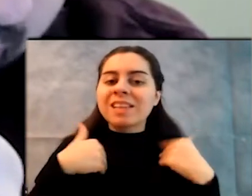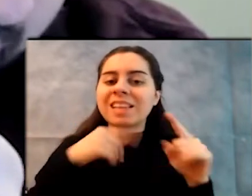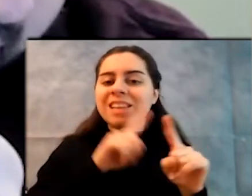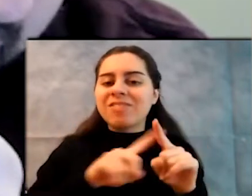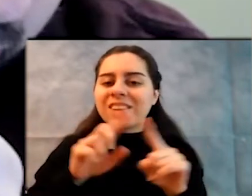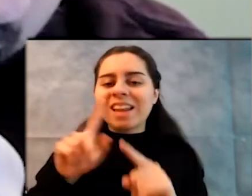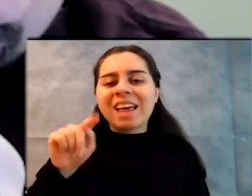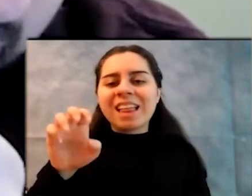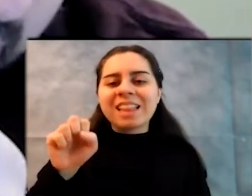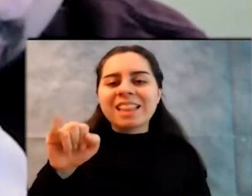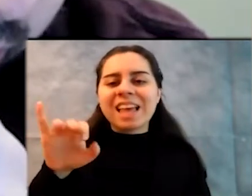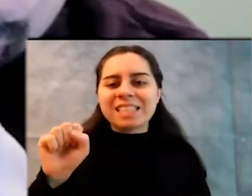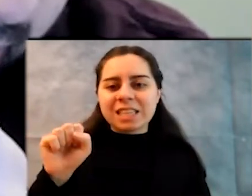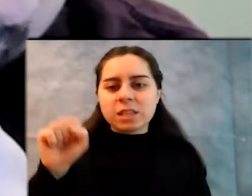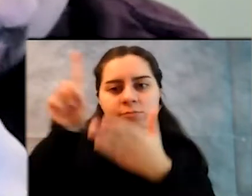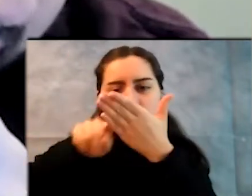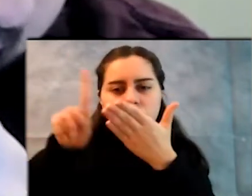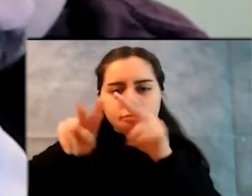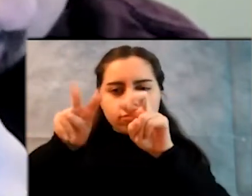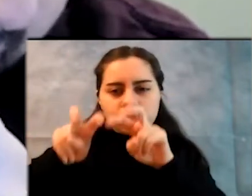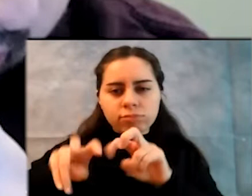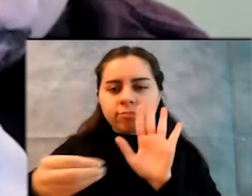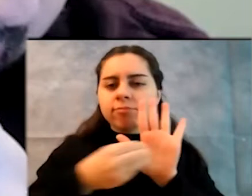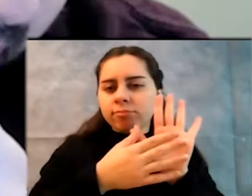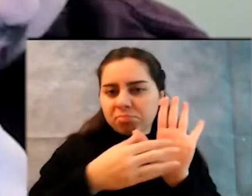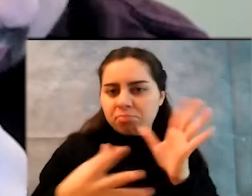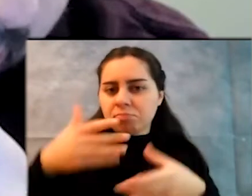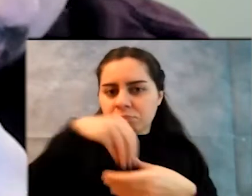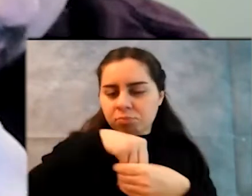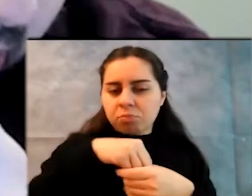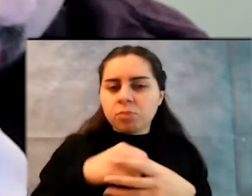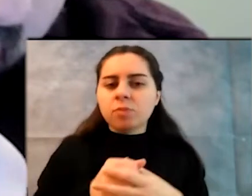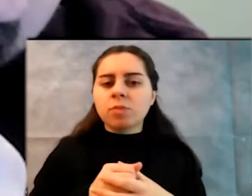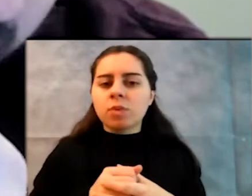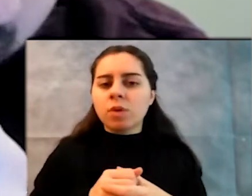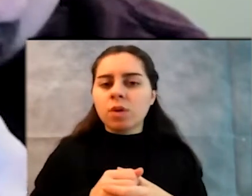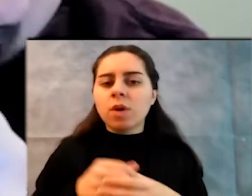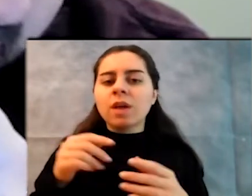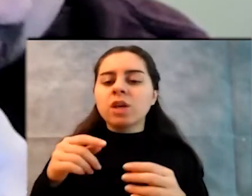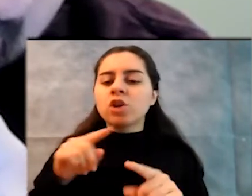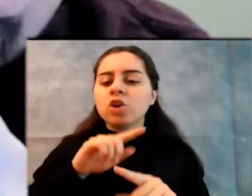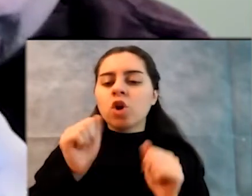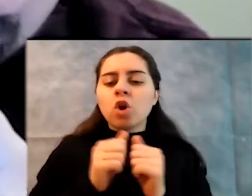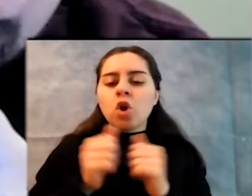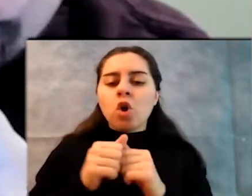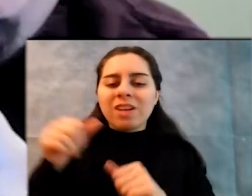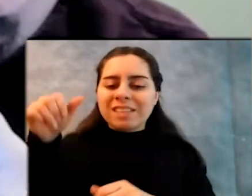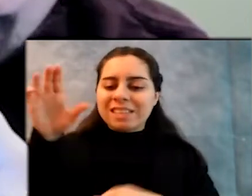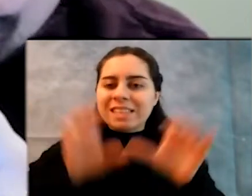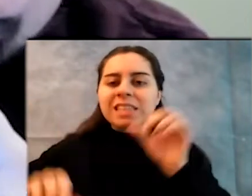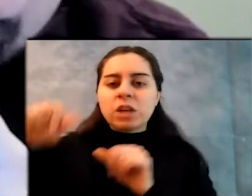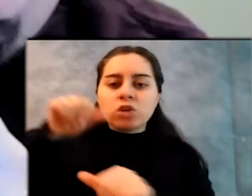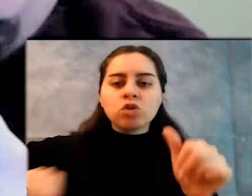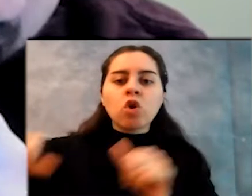with original cutting-edge works created for this volume. The editors framed the volume around the humanistic social sciences, using the term